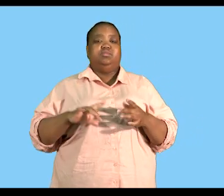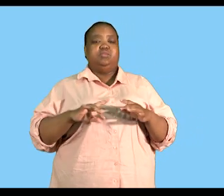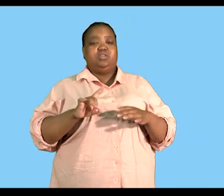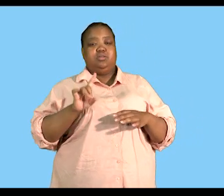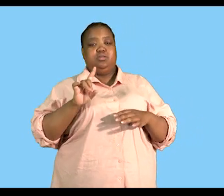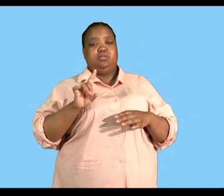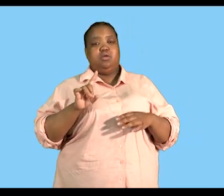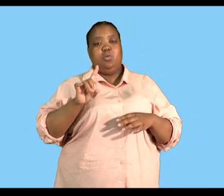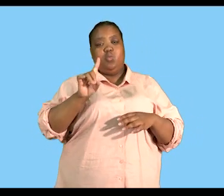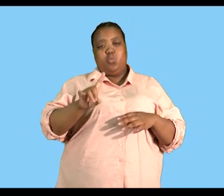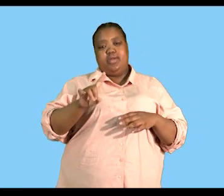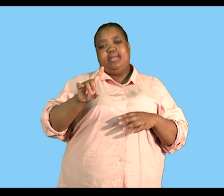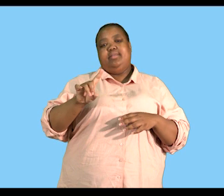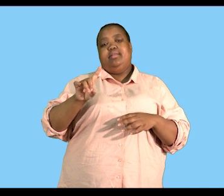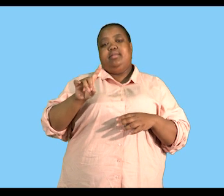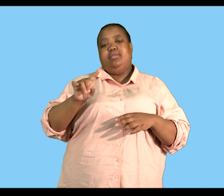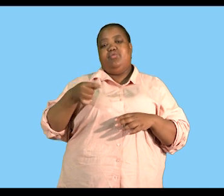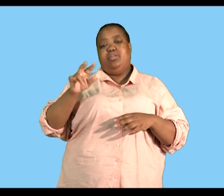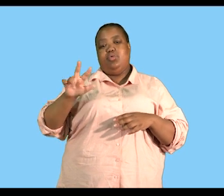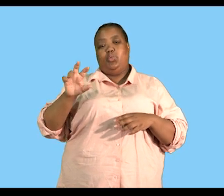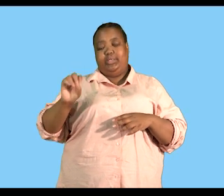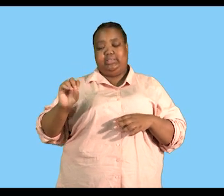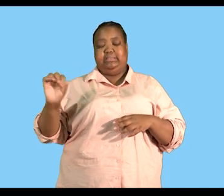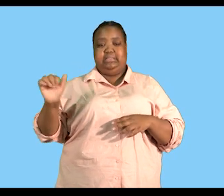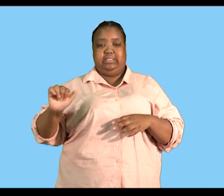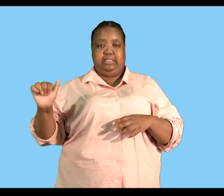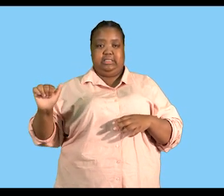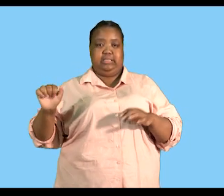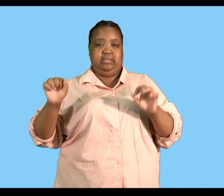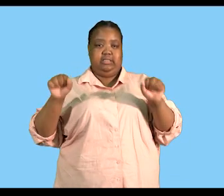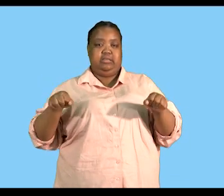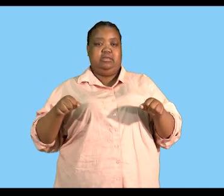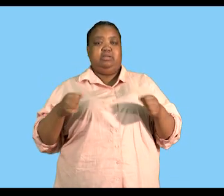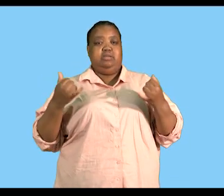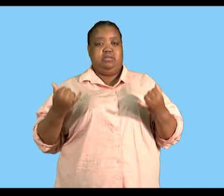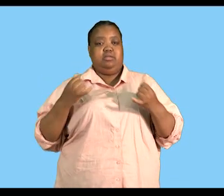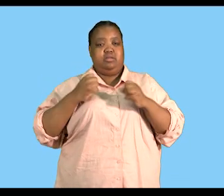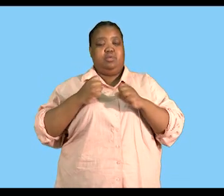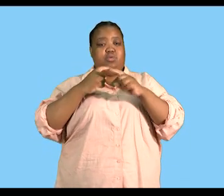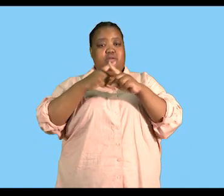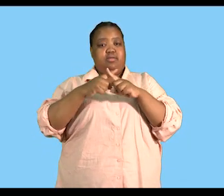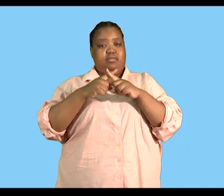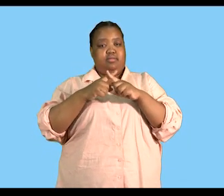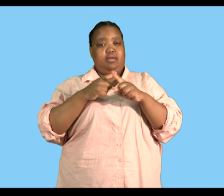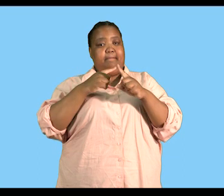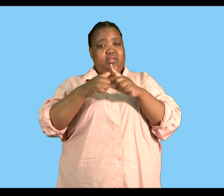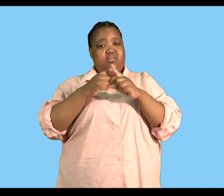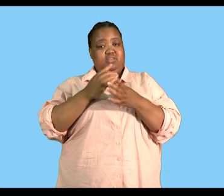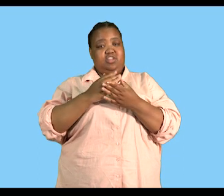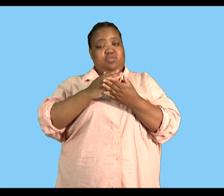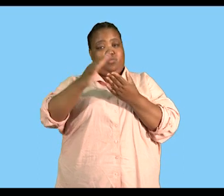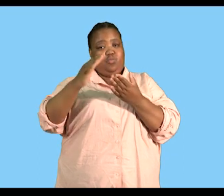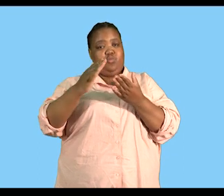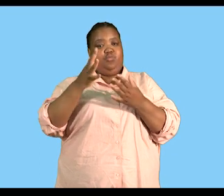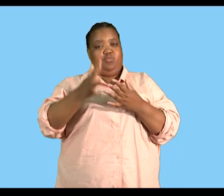120 A. Because now we are multiplying, we are going to remove the operation of the